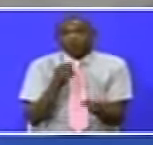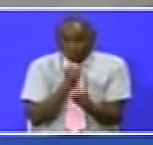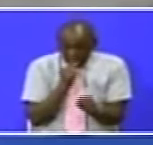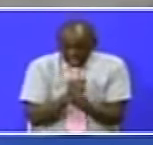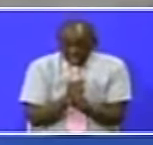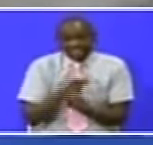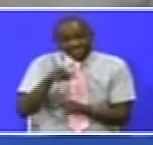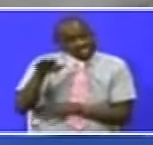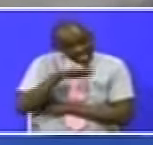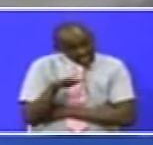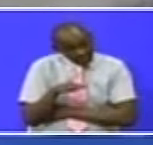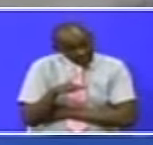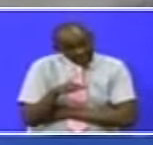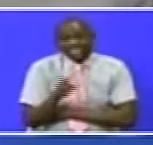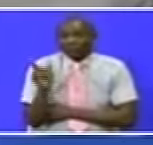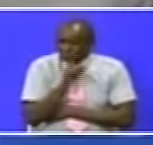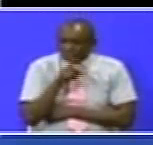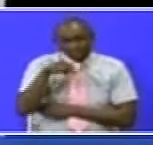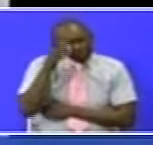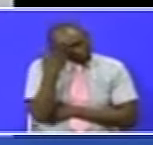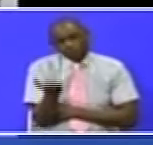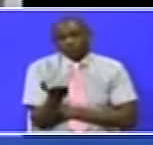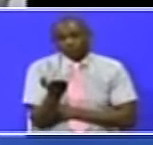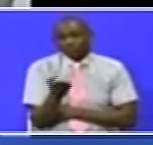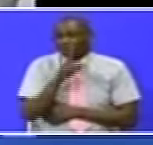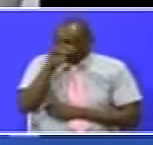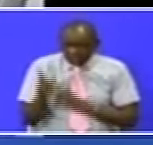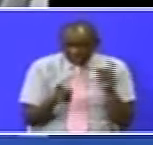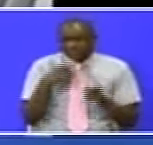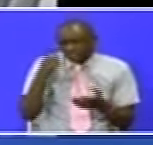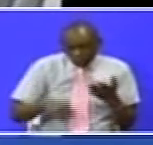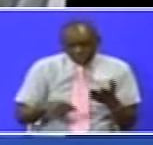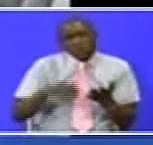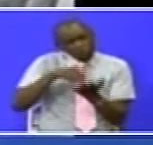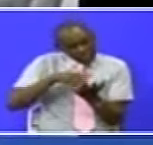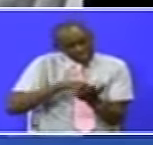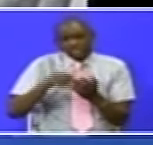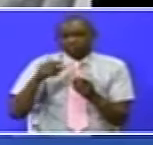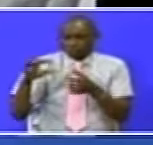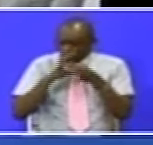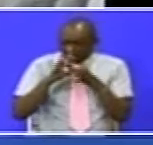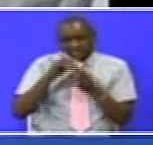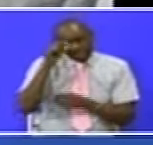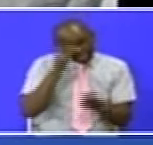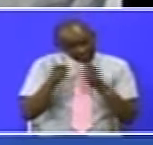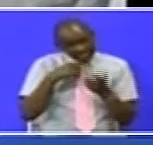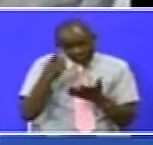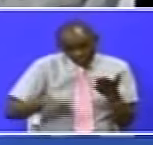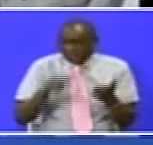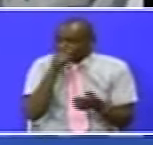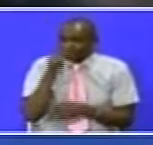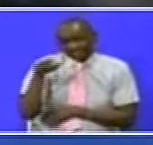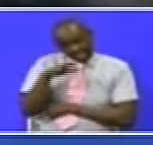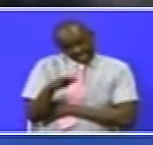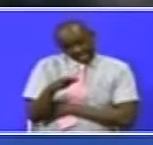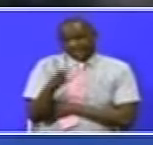this particular area. Strictly adhere to it. Questions over weak corporate governance in the private sector remains alive,